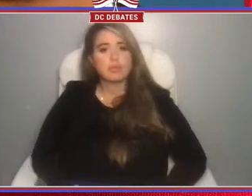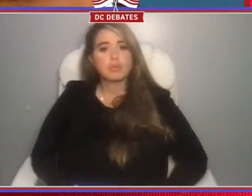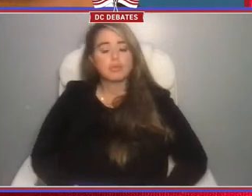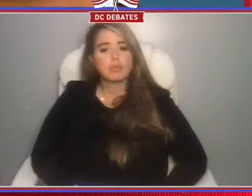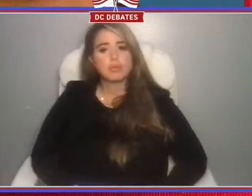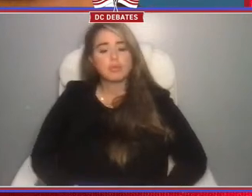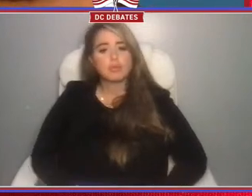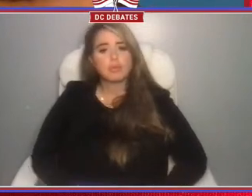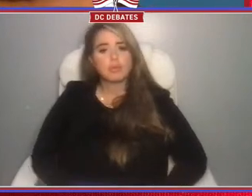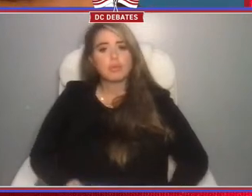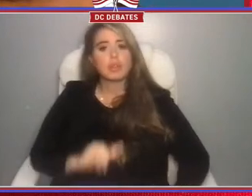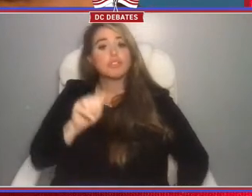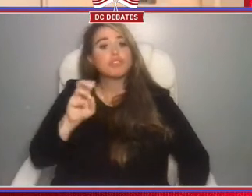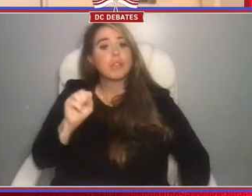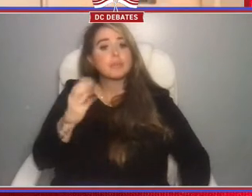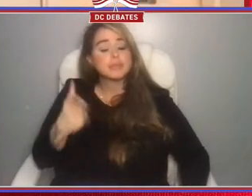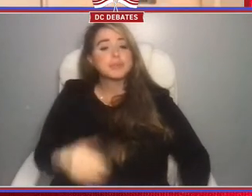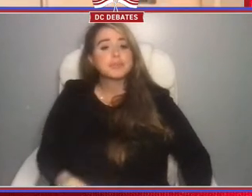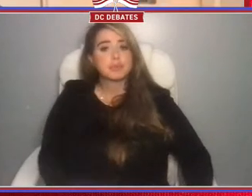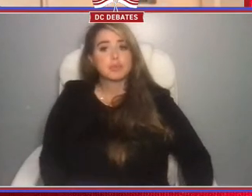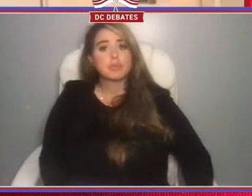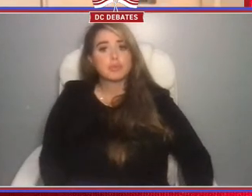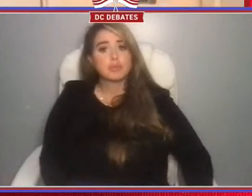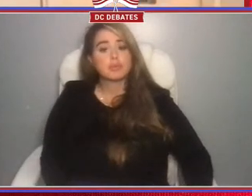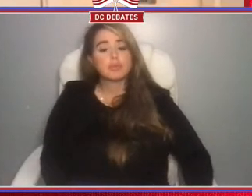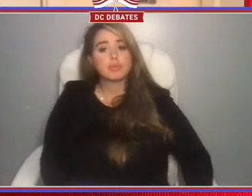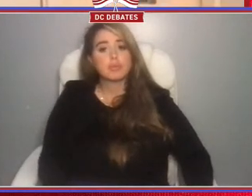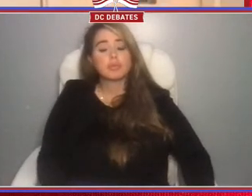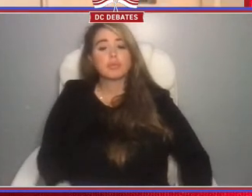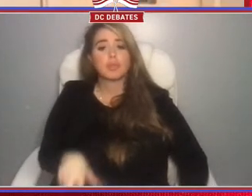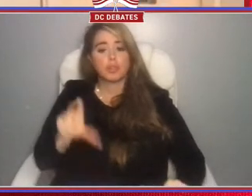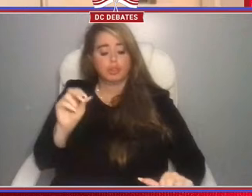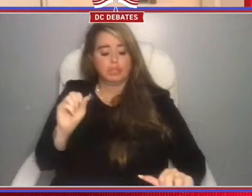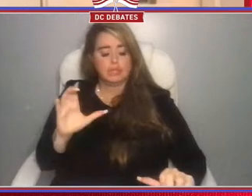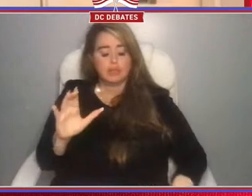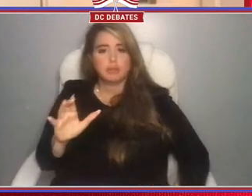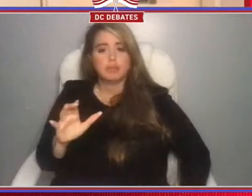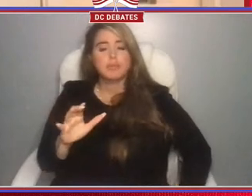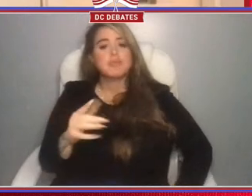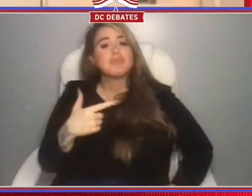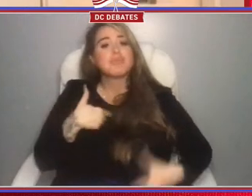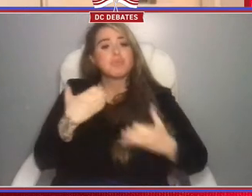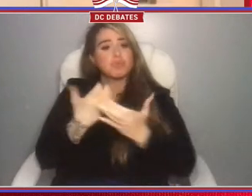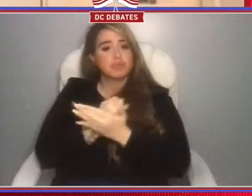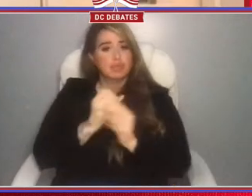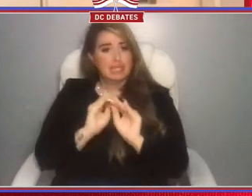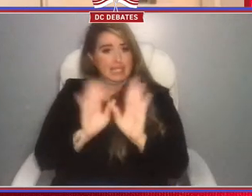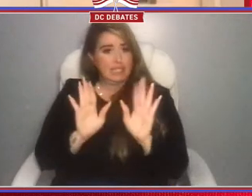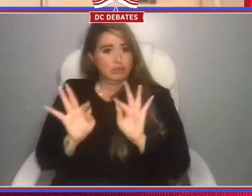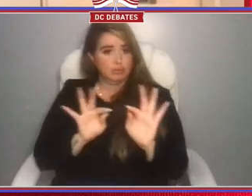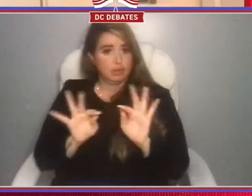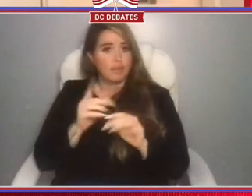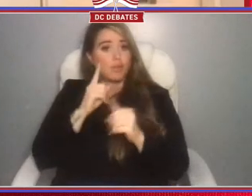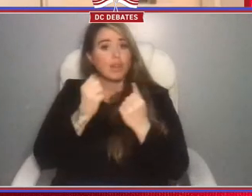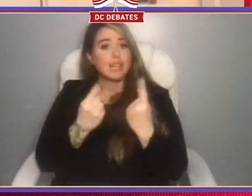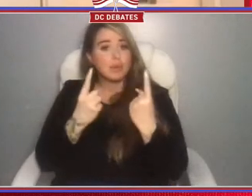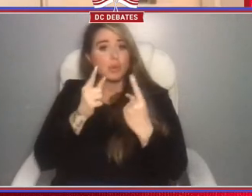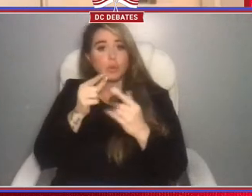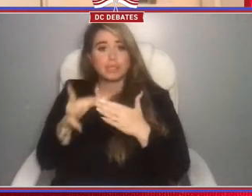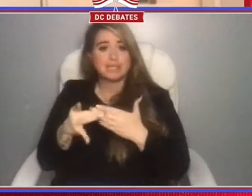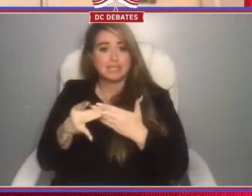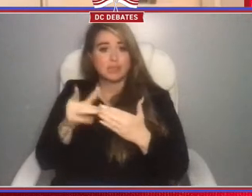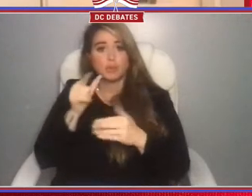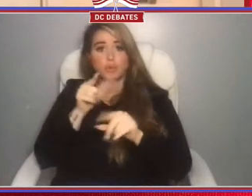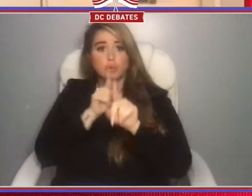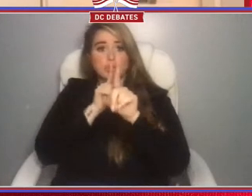30-second rebuttal. Thank you. I just want to be clear. For any leader, responding to COVID would have been